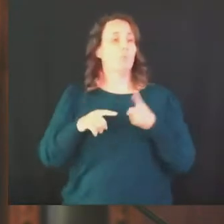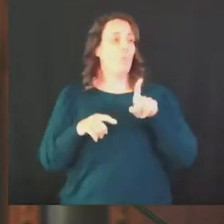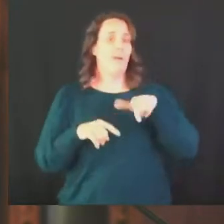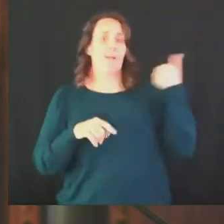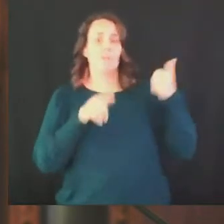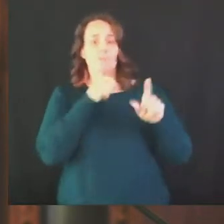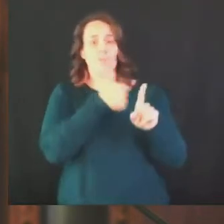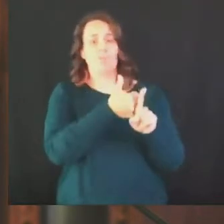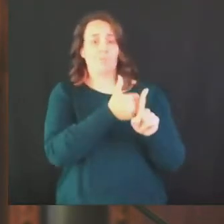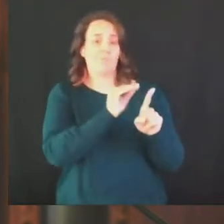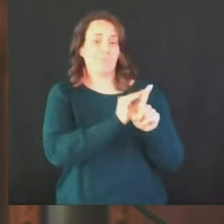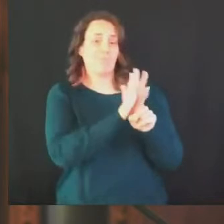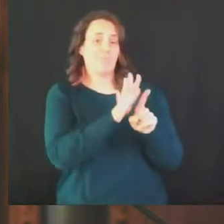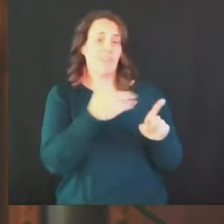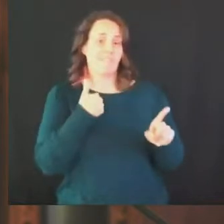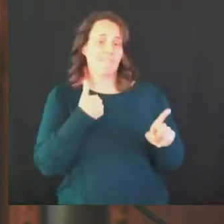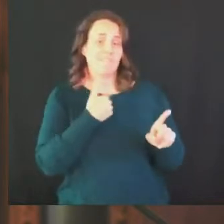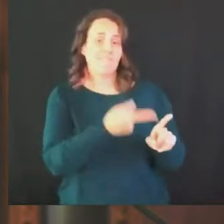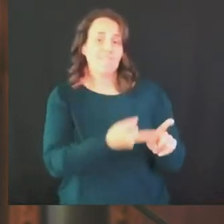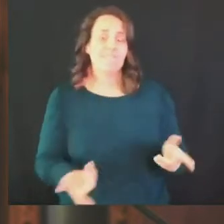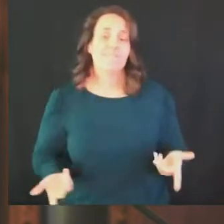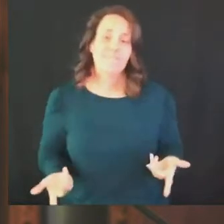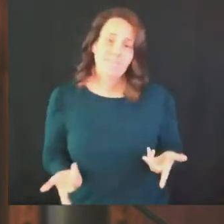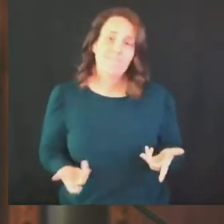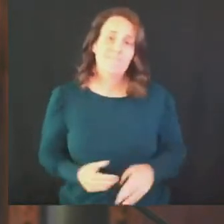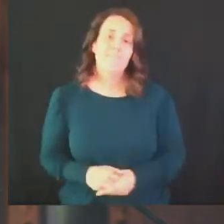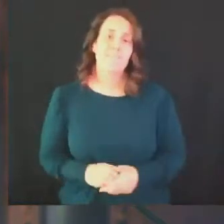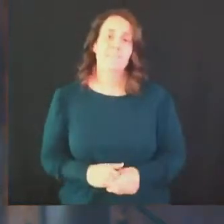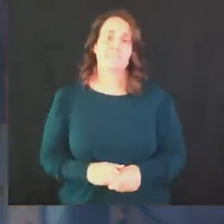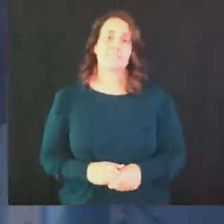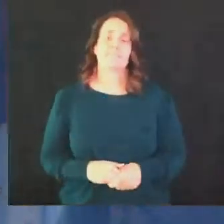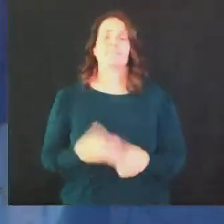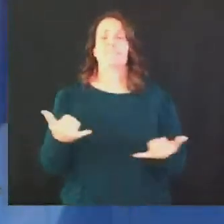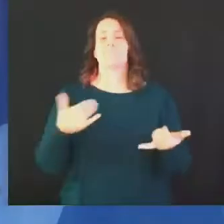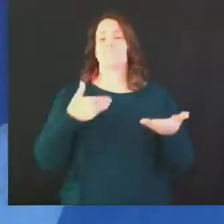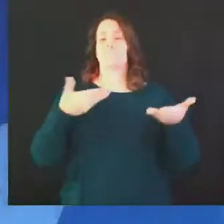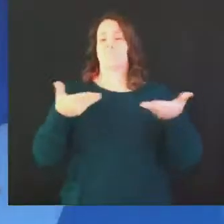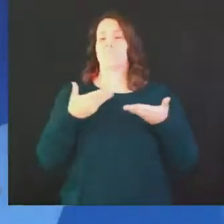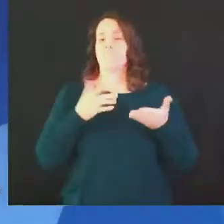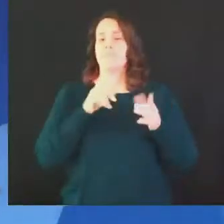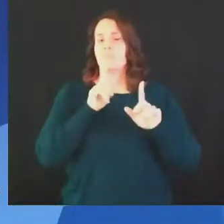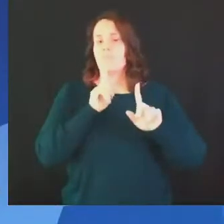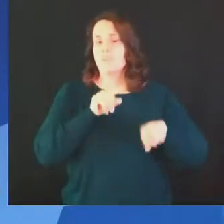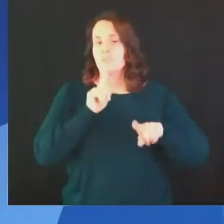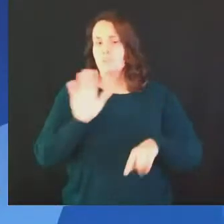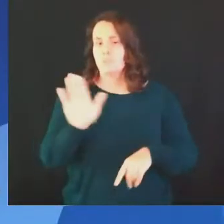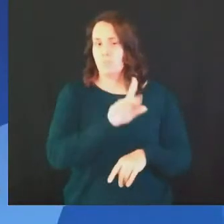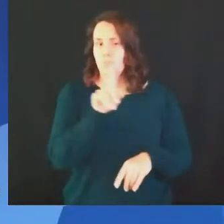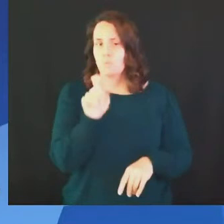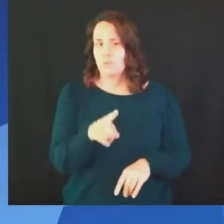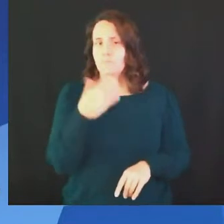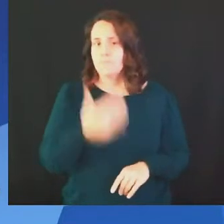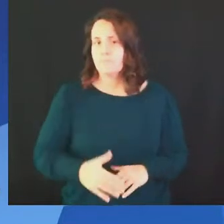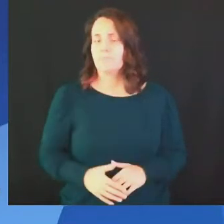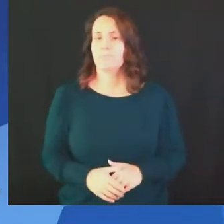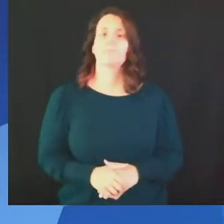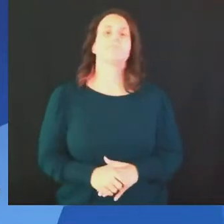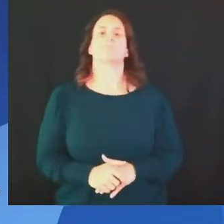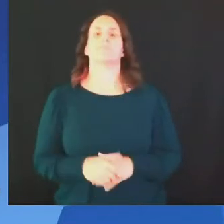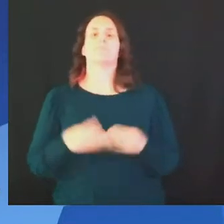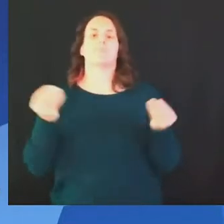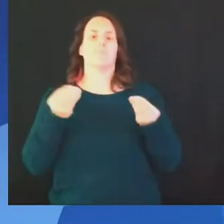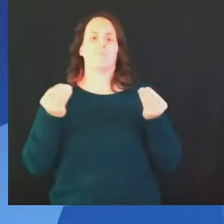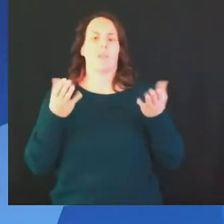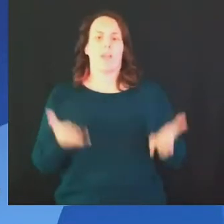A reminder to maintain audio quality, to please stay on mute until it's time to ask your question. And we'll begin today with Denise Lockwood from